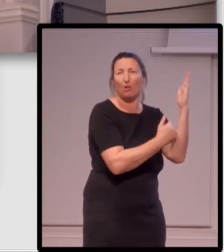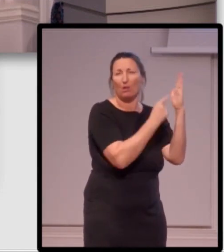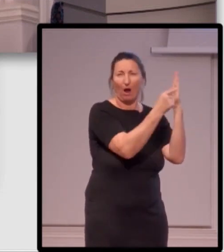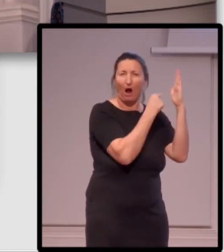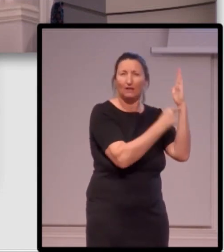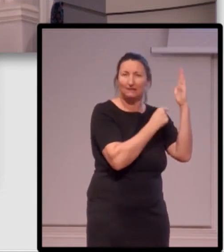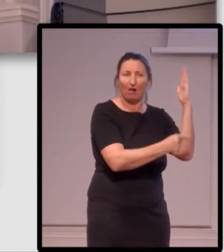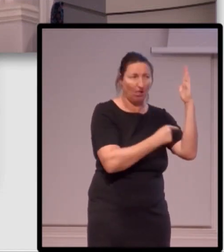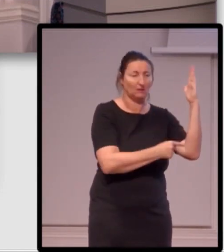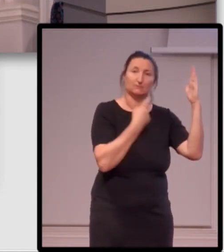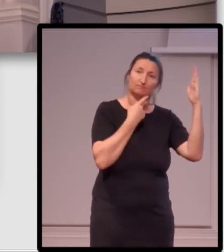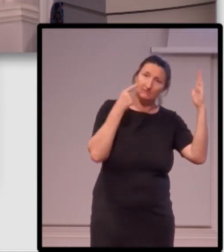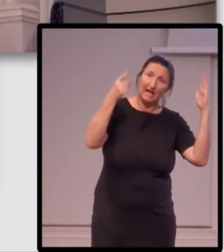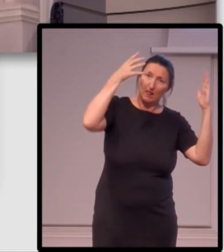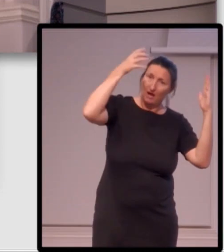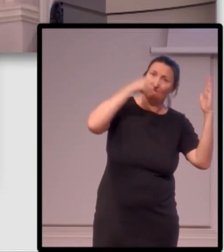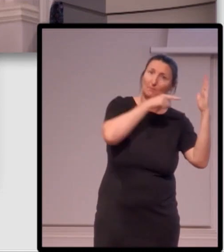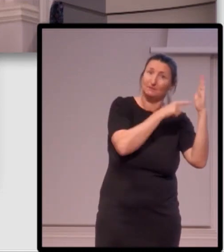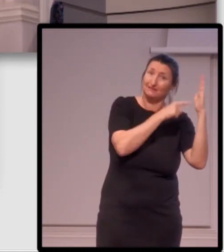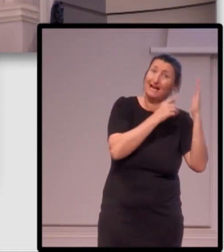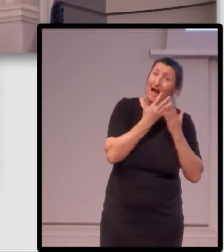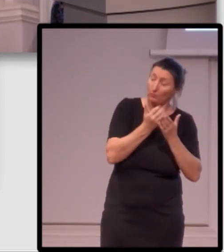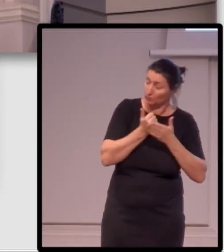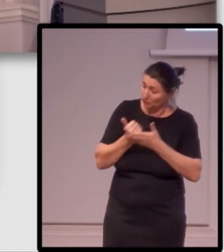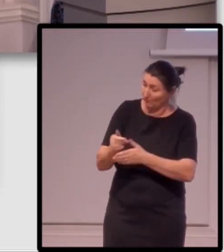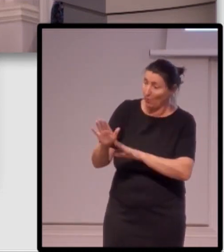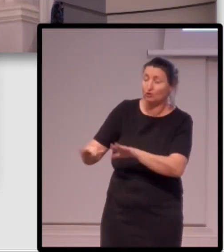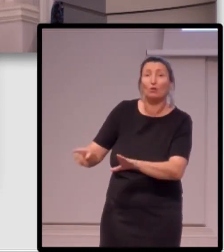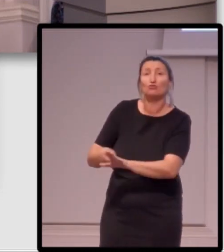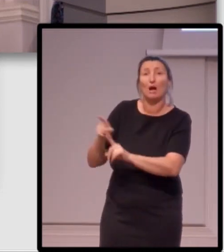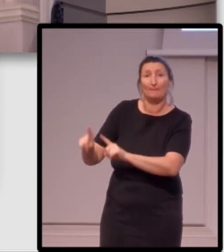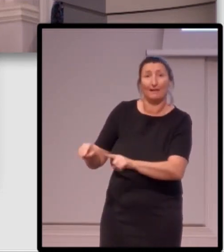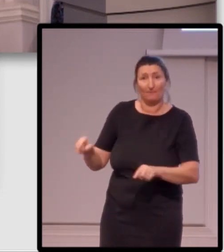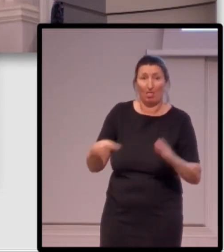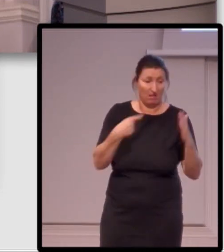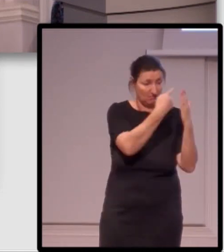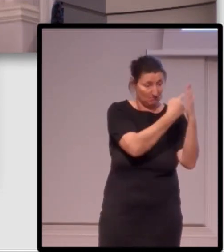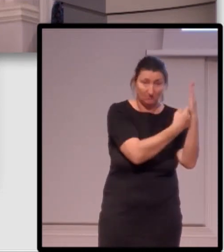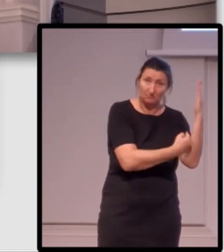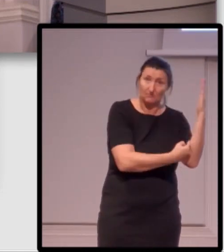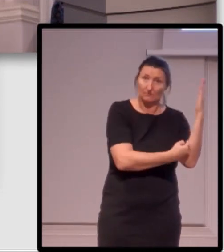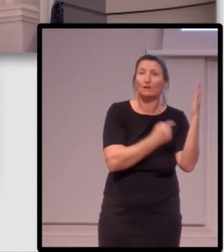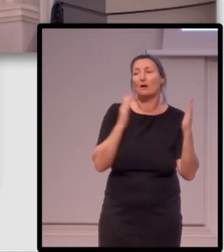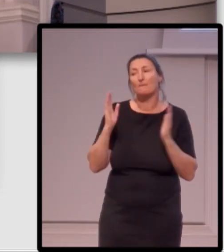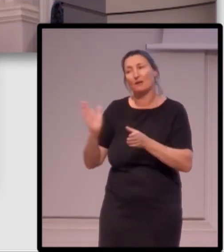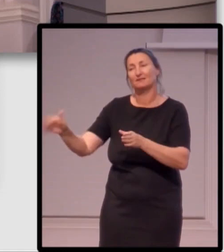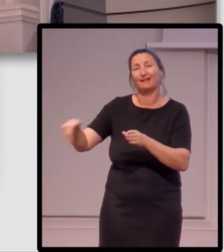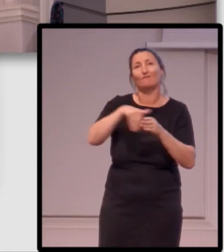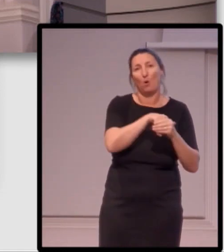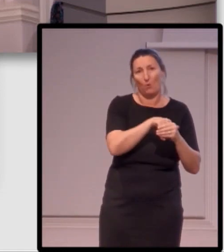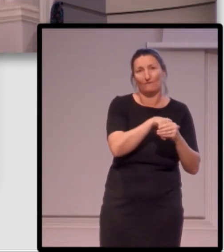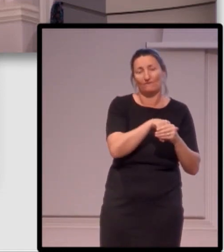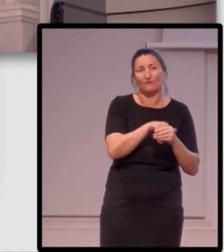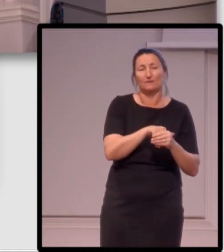tell states and governments how best to support and protect children and young people. But one of the key bits is to do that with them. And for us